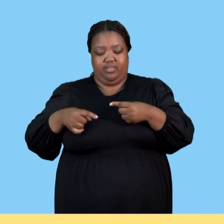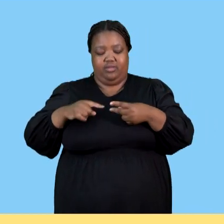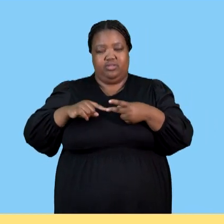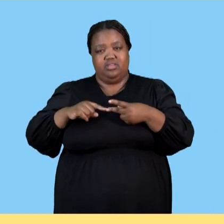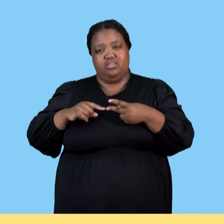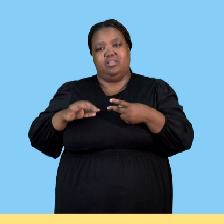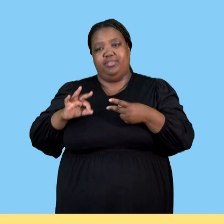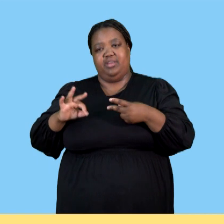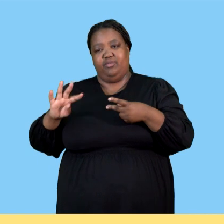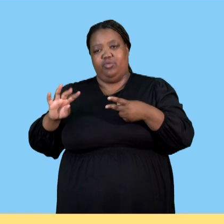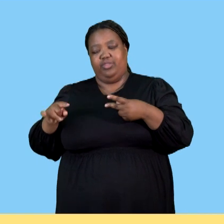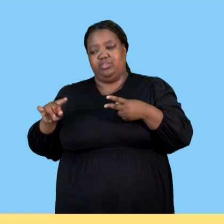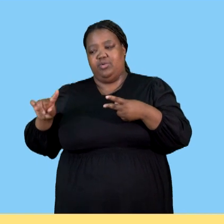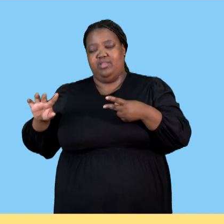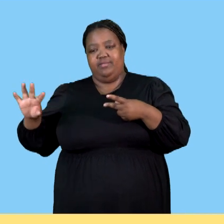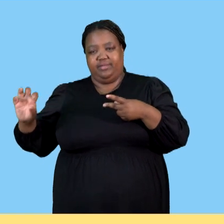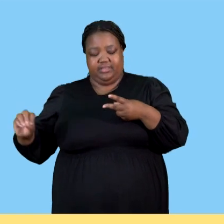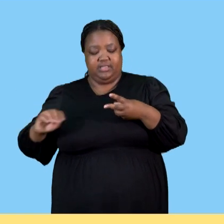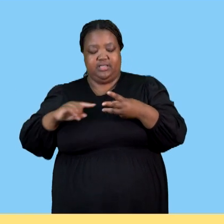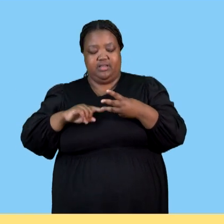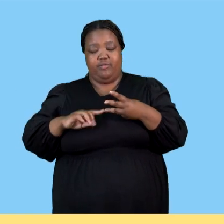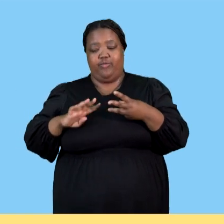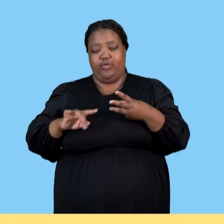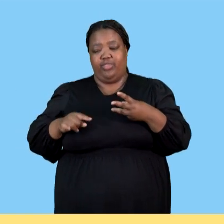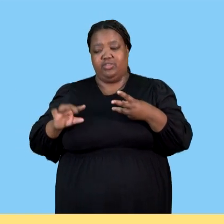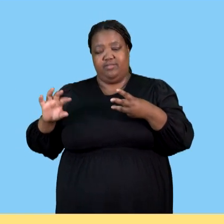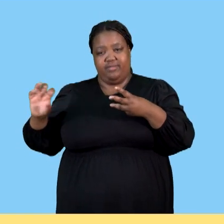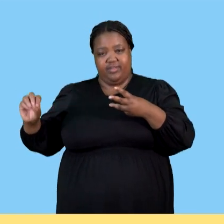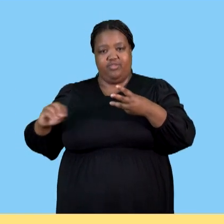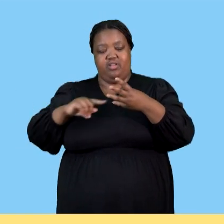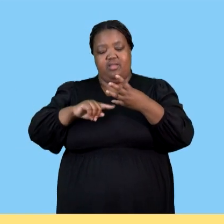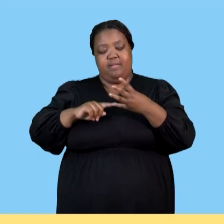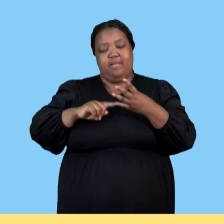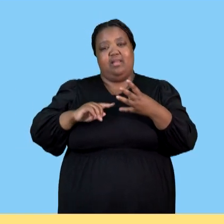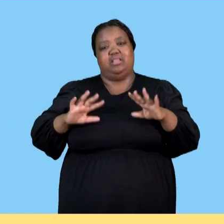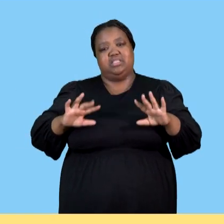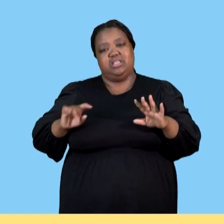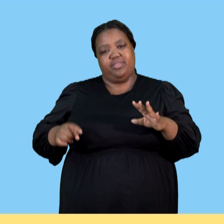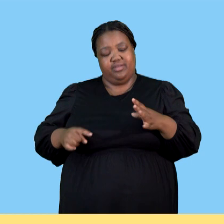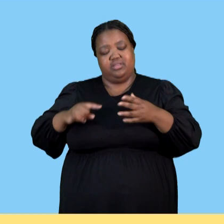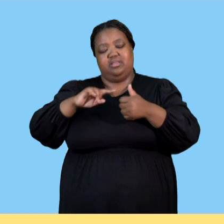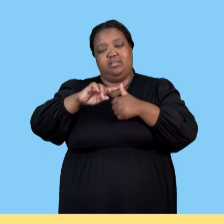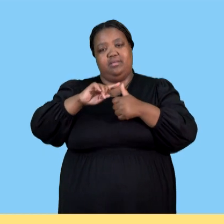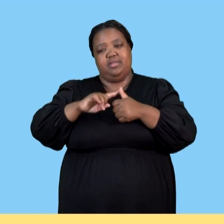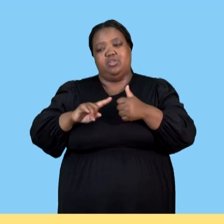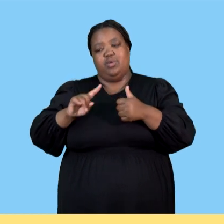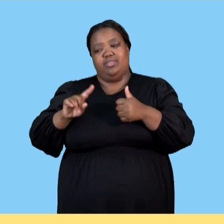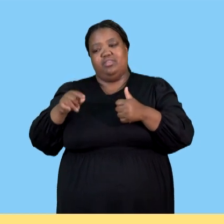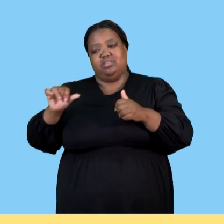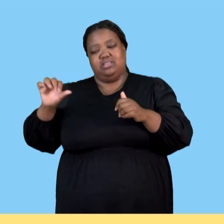plus 34,155 plus 4,500 plus 10,000